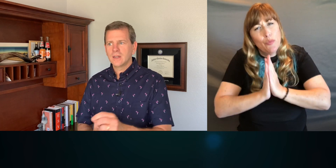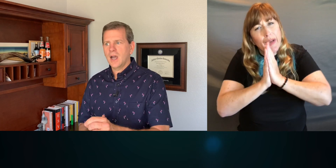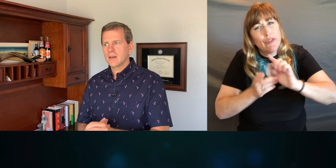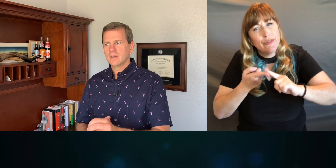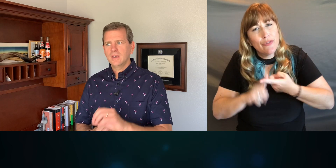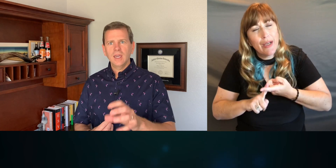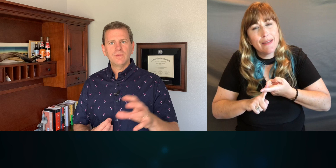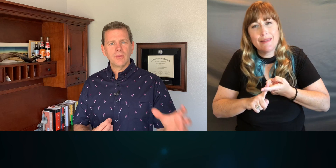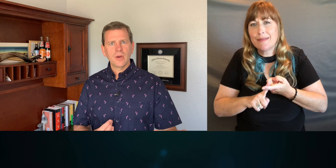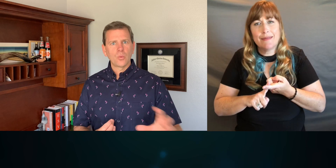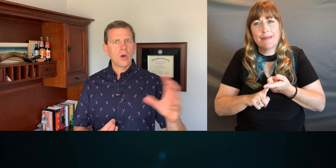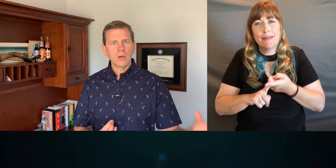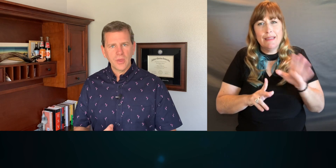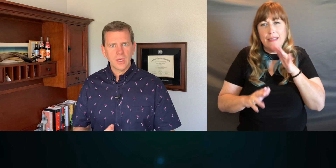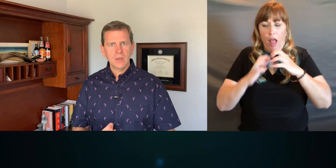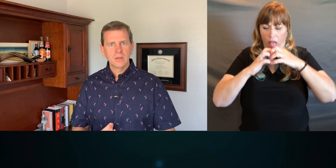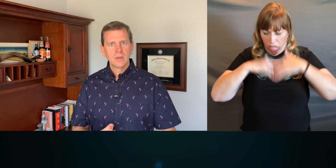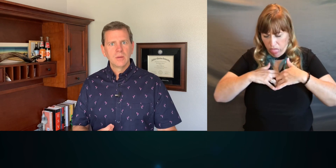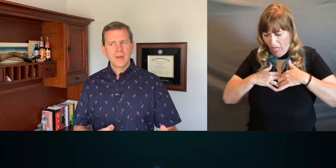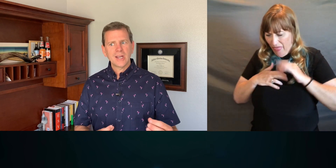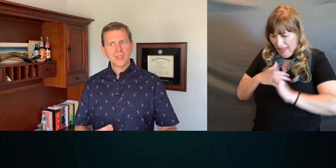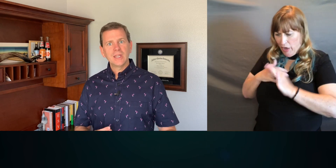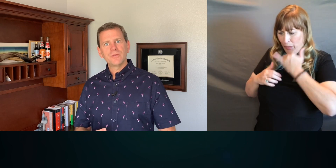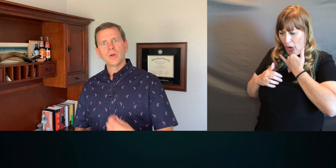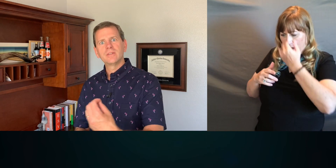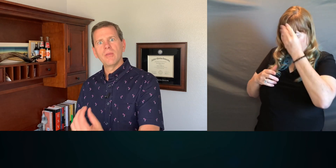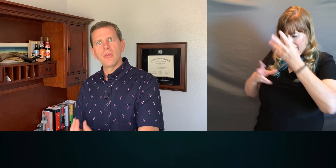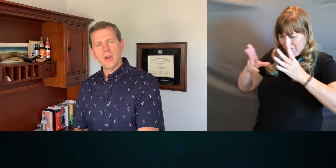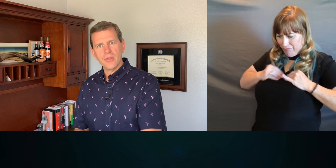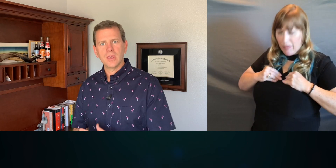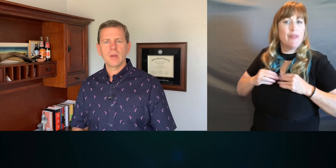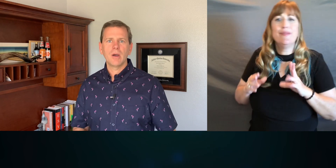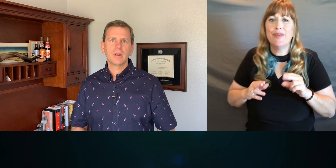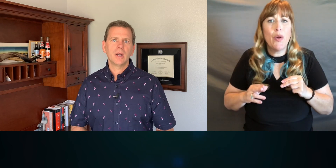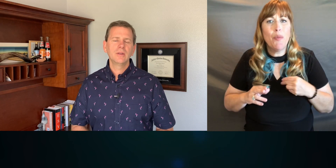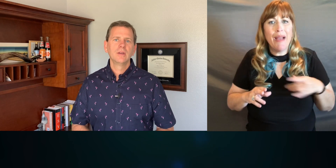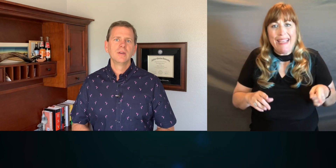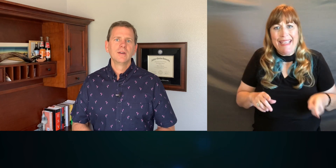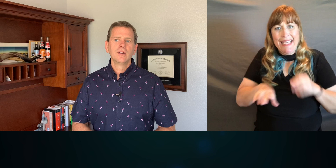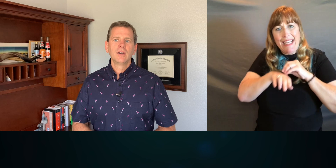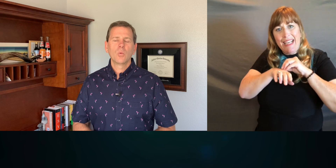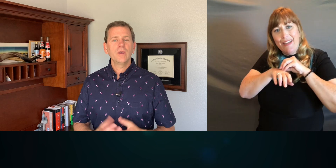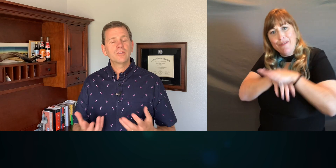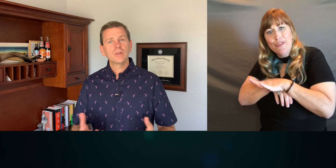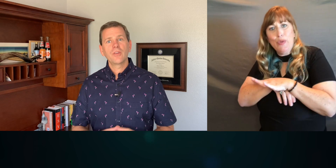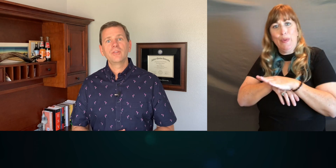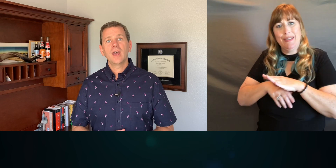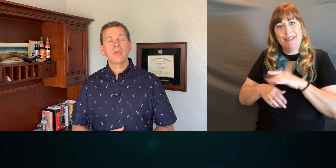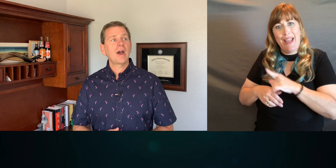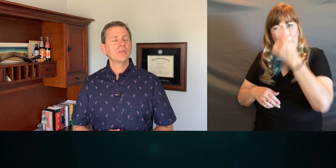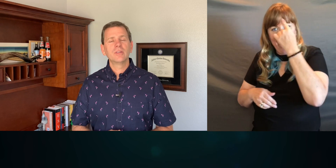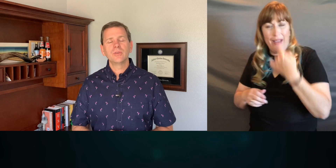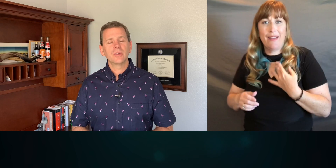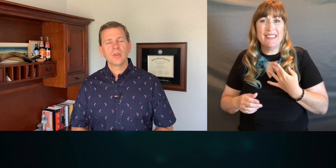He did not cave to their wrong thinking, but actually influenced their thinking about God. We still, to this